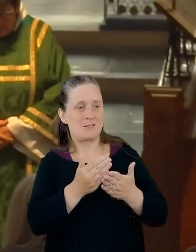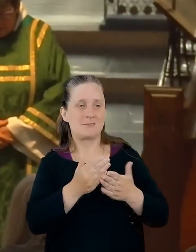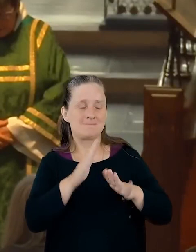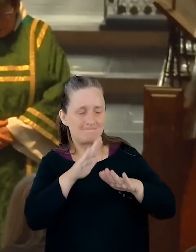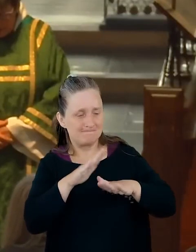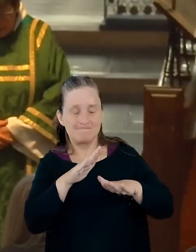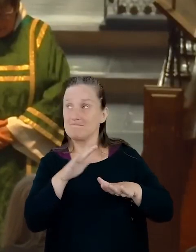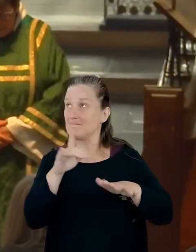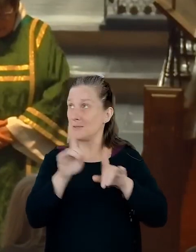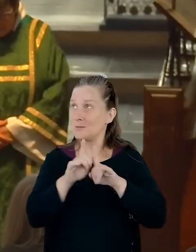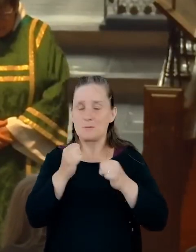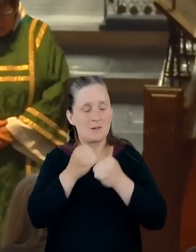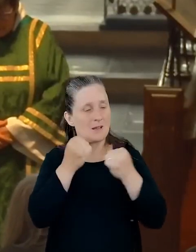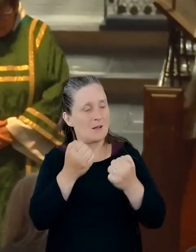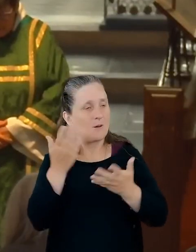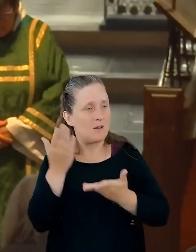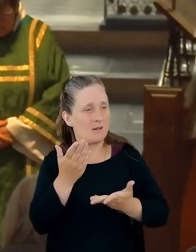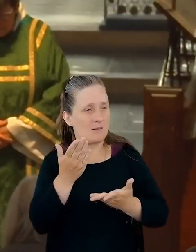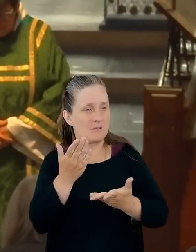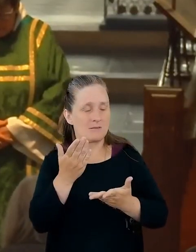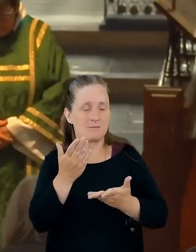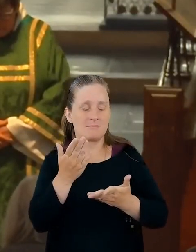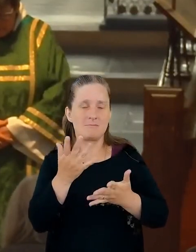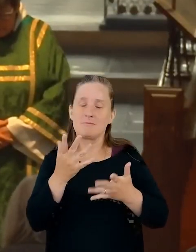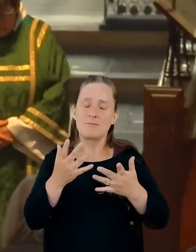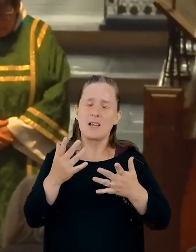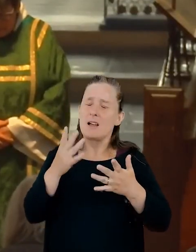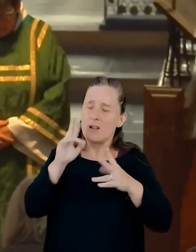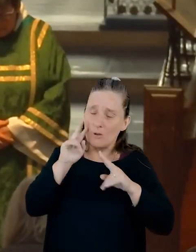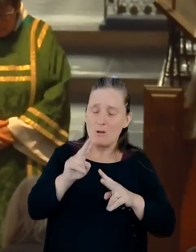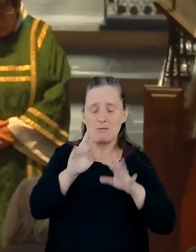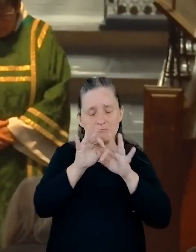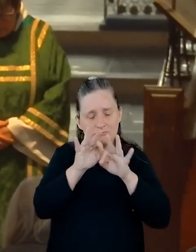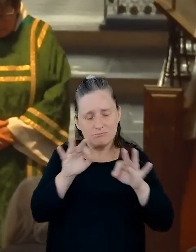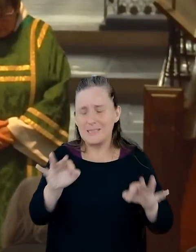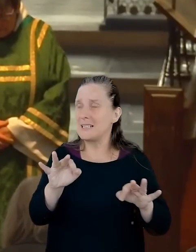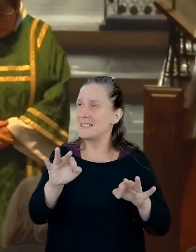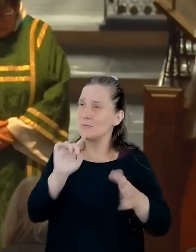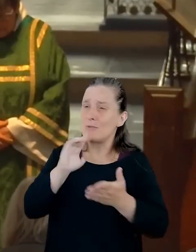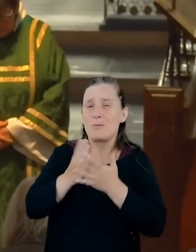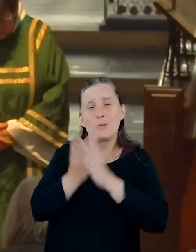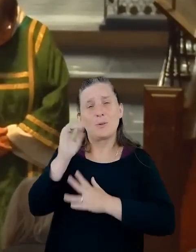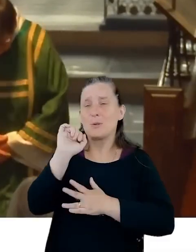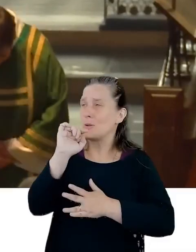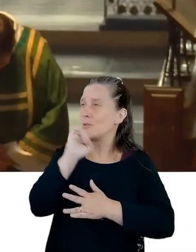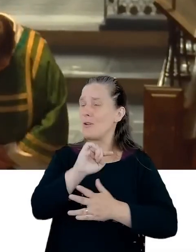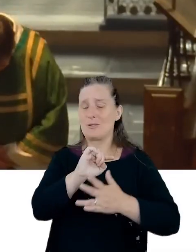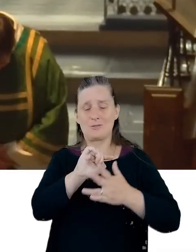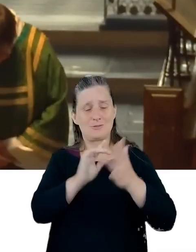us fast to your promises of peace won for us by your Son, our Saviour, Jesus Christ.